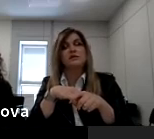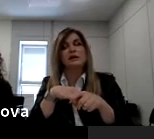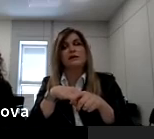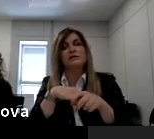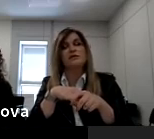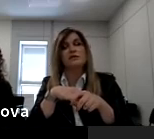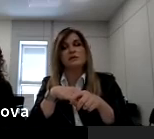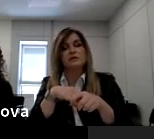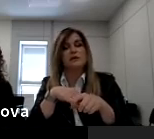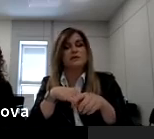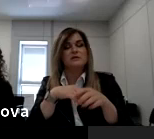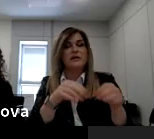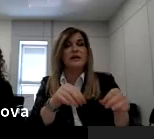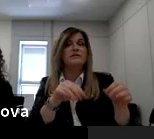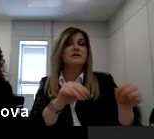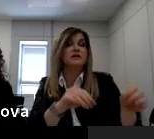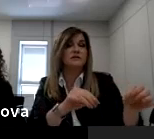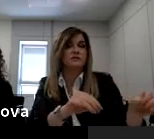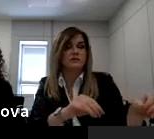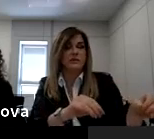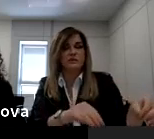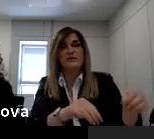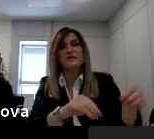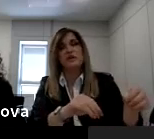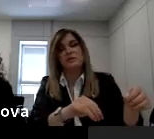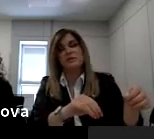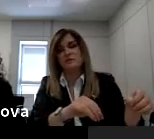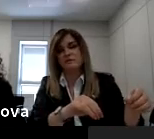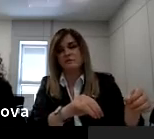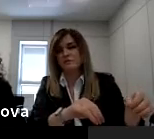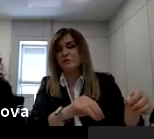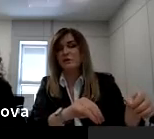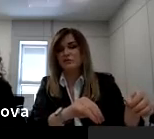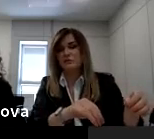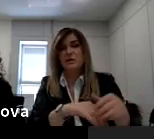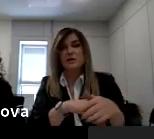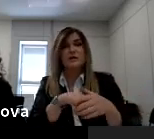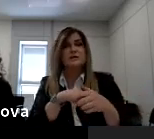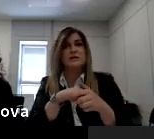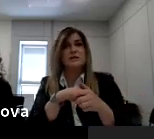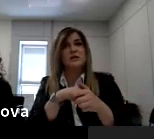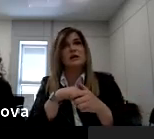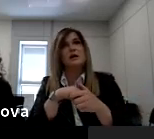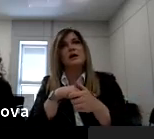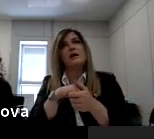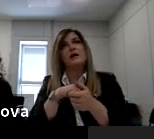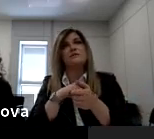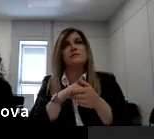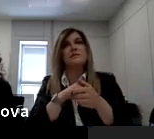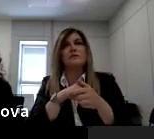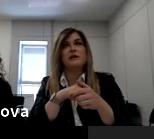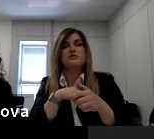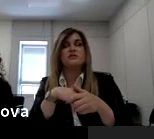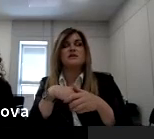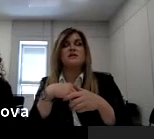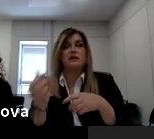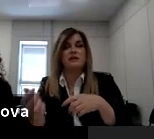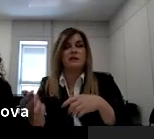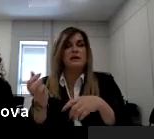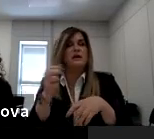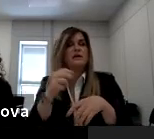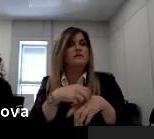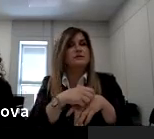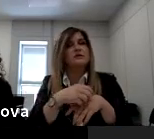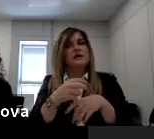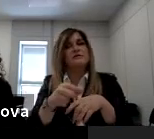Niche, we have a direct contract with the Japanese manufacturer, because Niche have manufacturers in